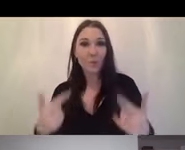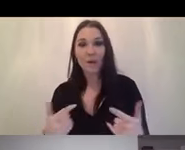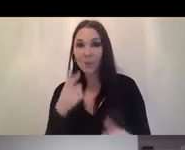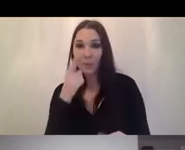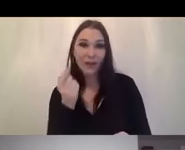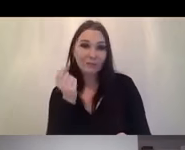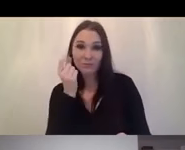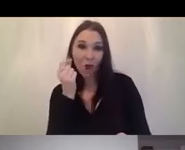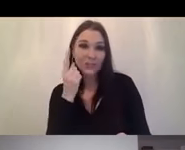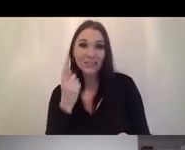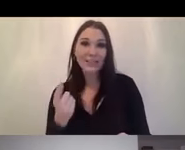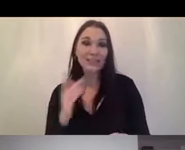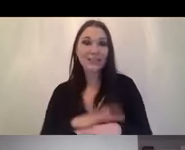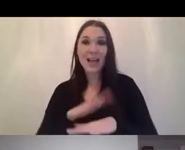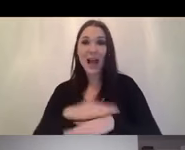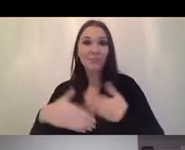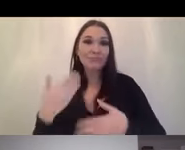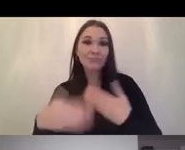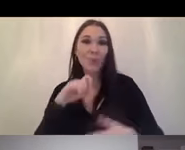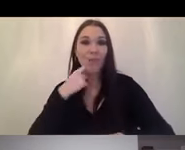understanding it. Comes with the time.